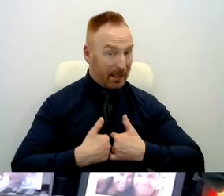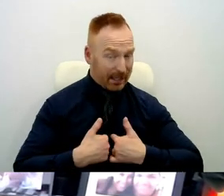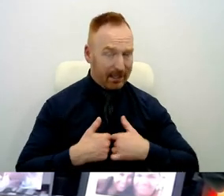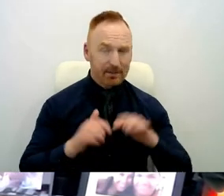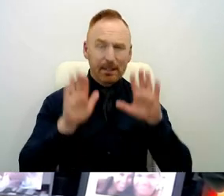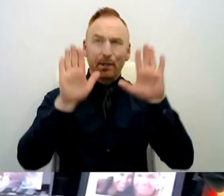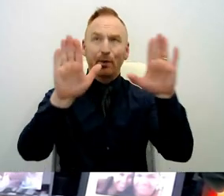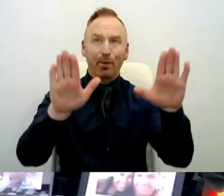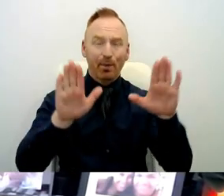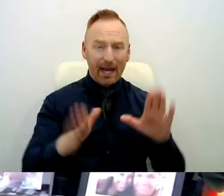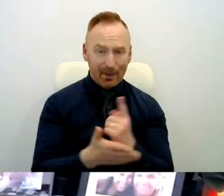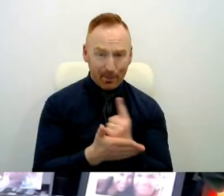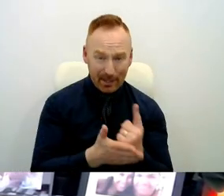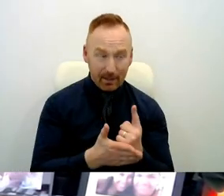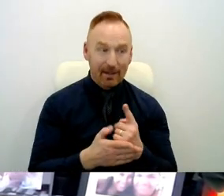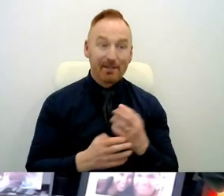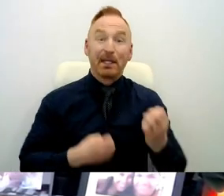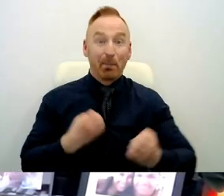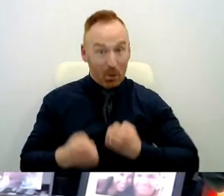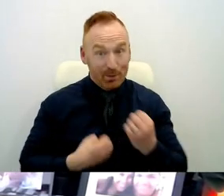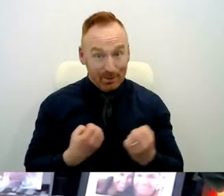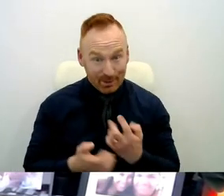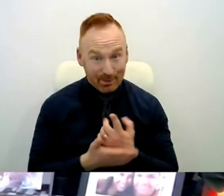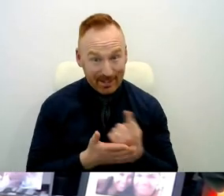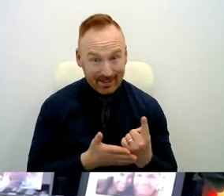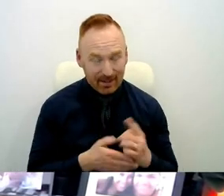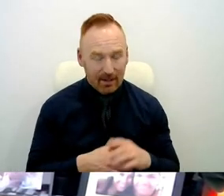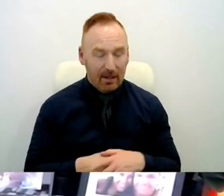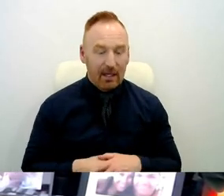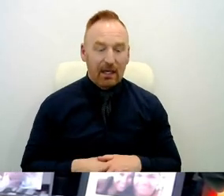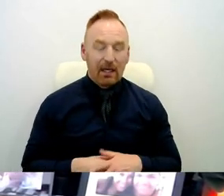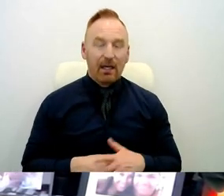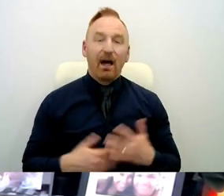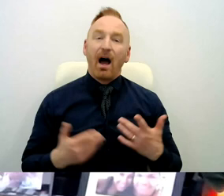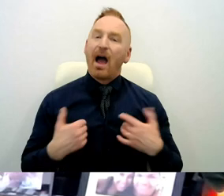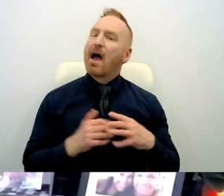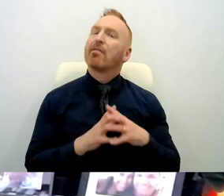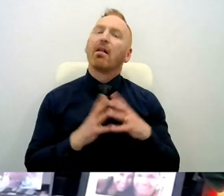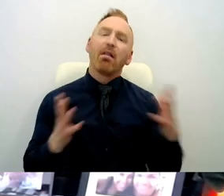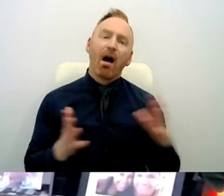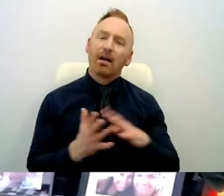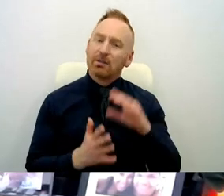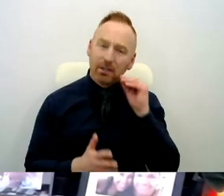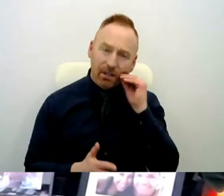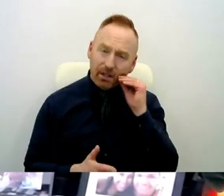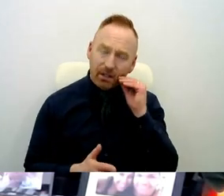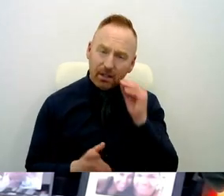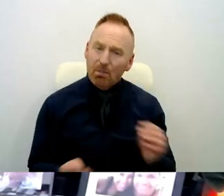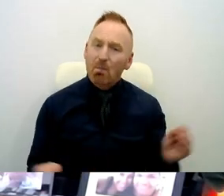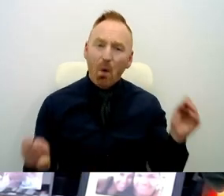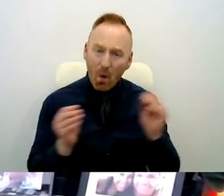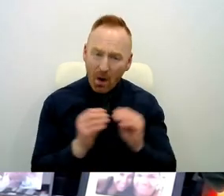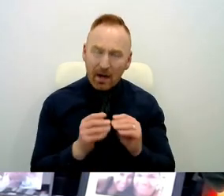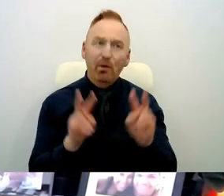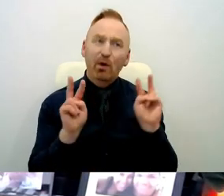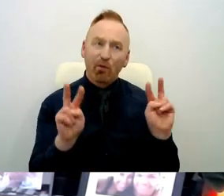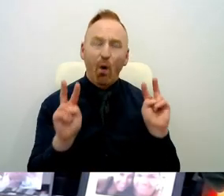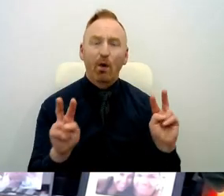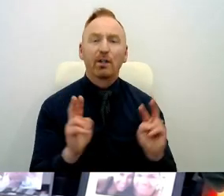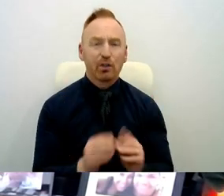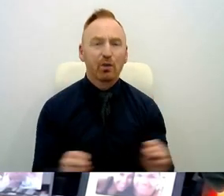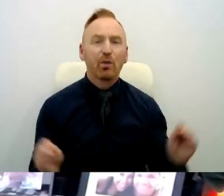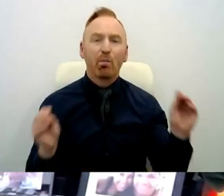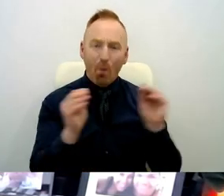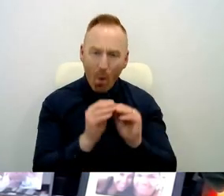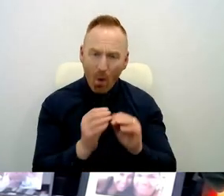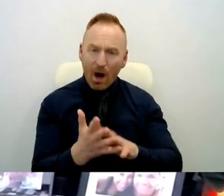me, it's been such a great week. It's been an emotional one, and I know that I have so much more to learn, and I'm looking forward to furthering that learning.